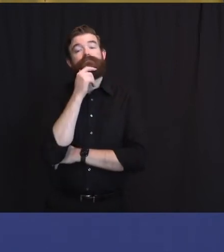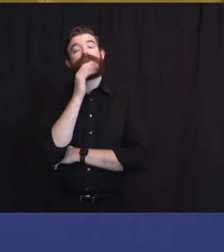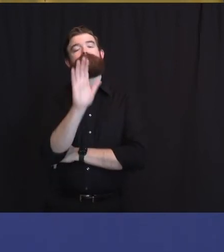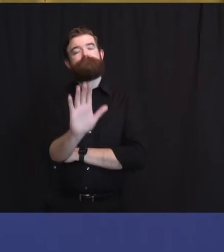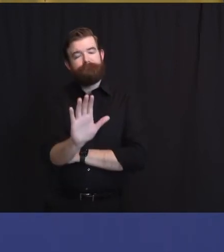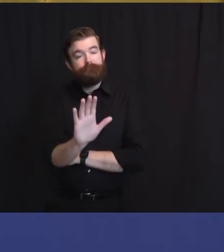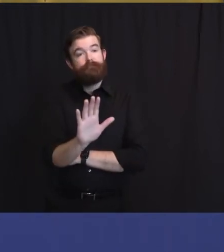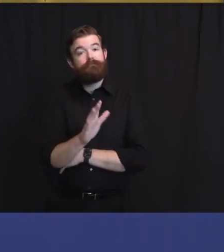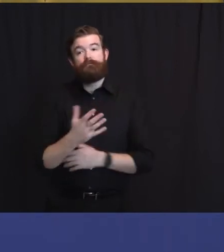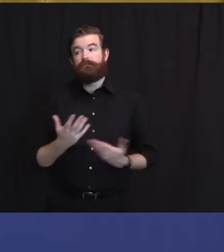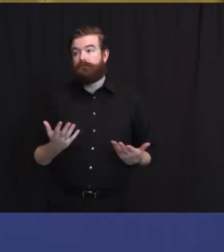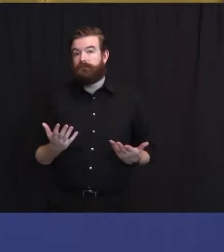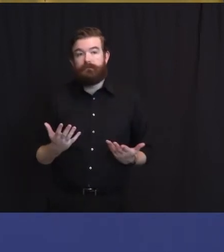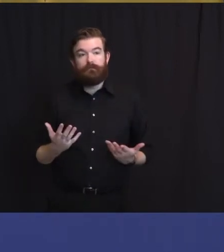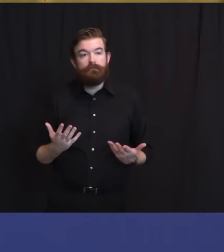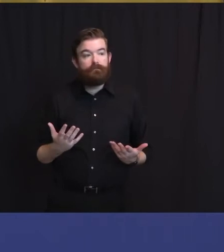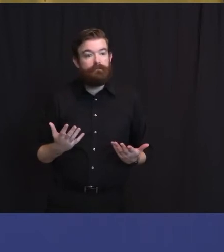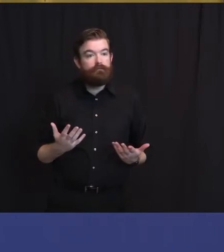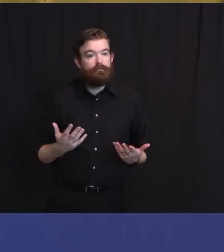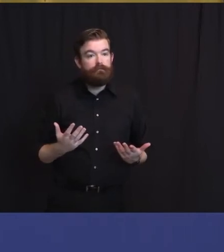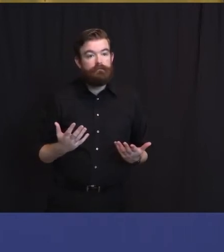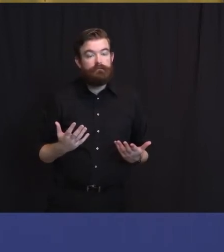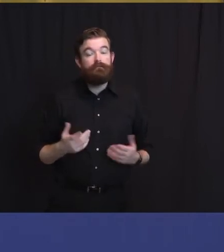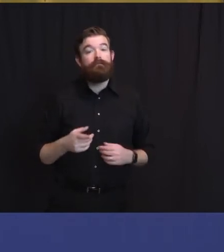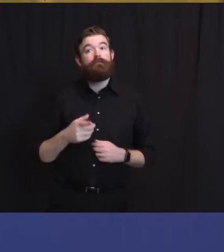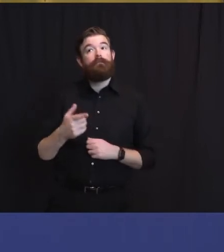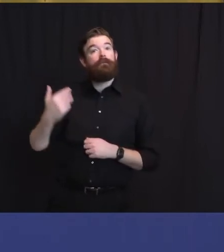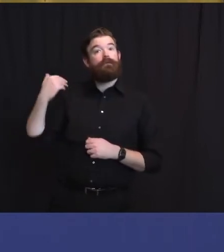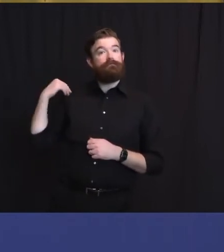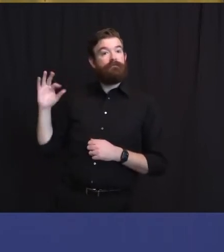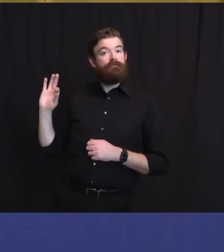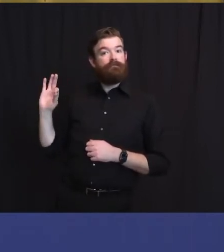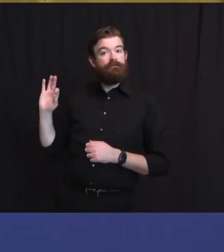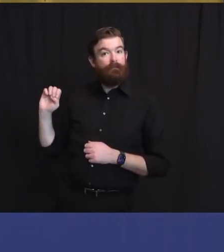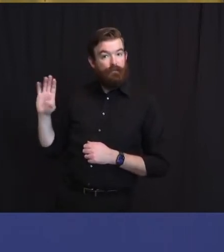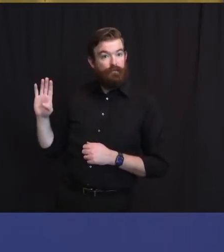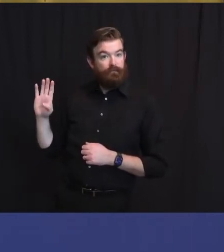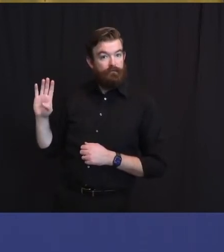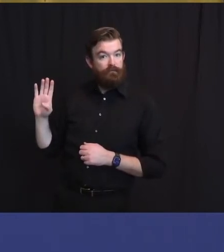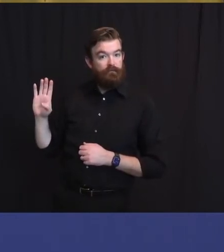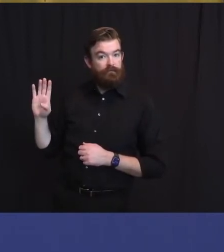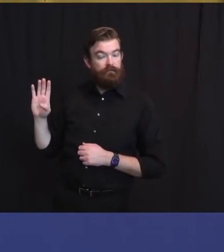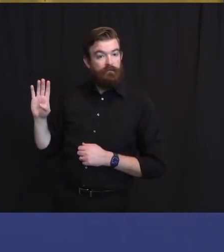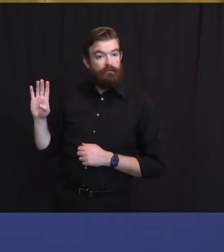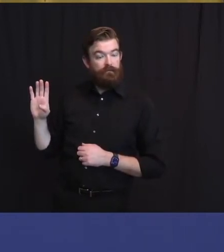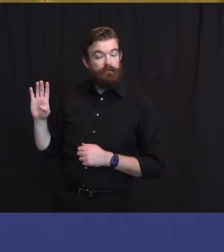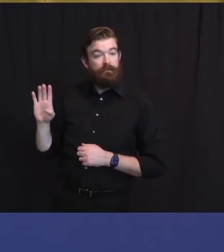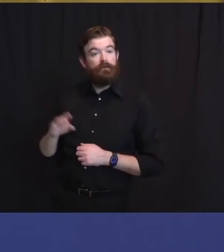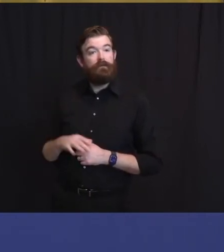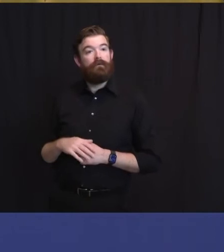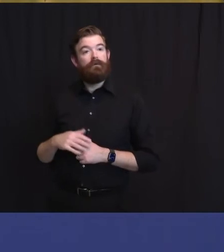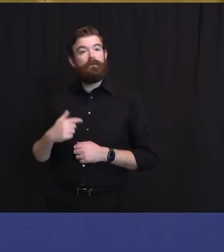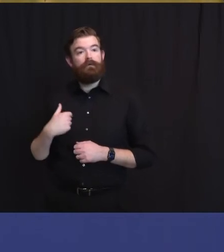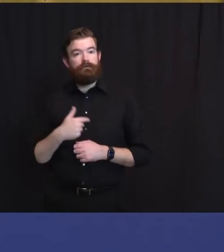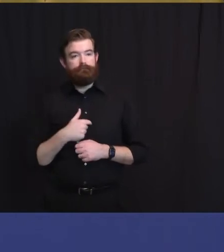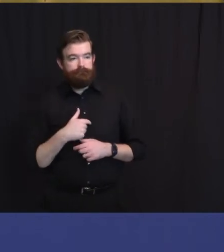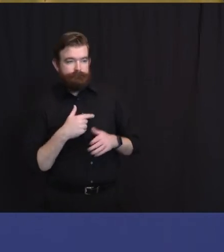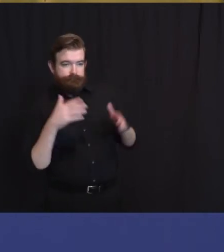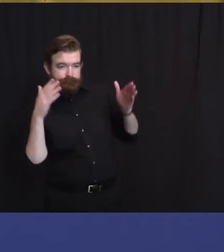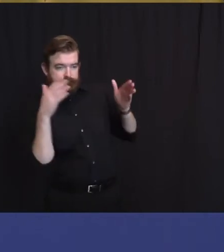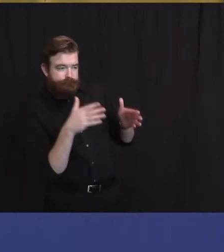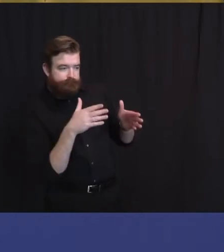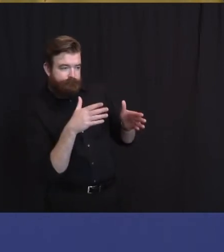of many things that if you go back to February, we were or January, we were headed in one direction and we've been hit by a truck over the past